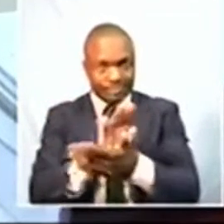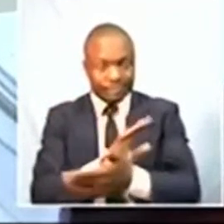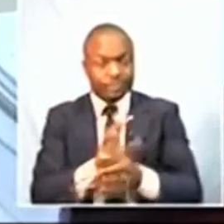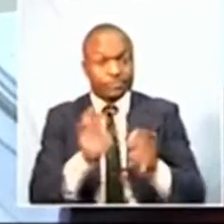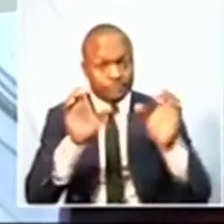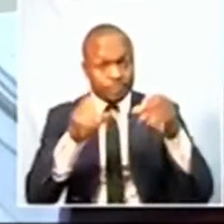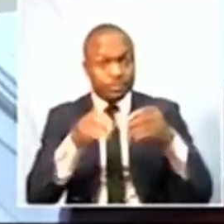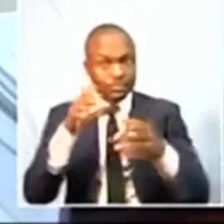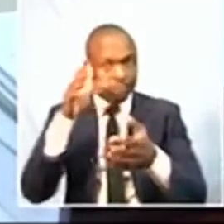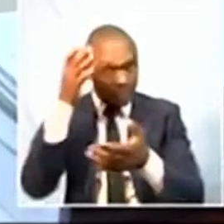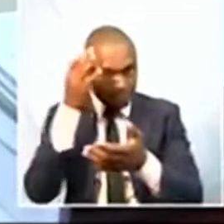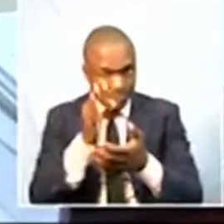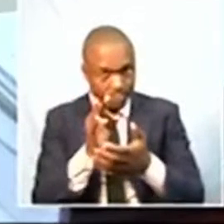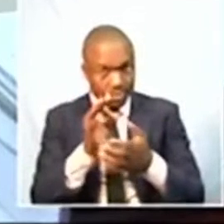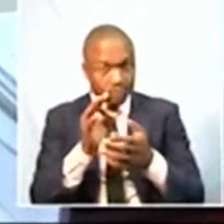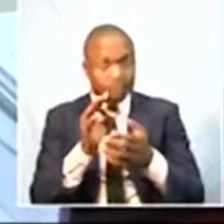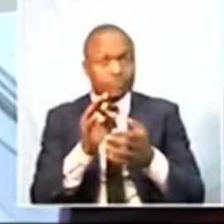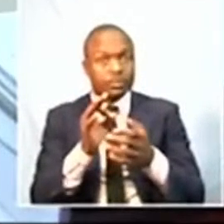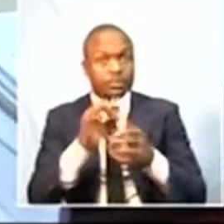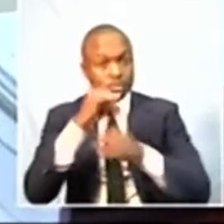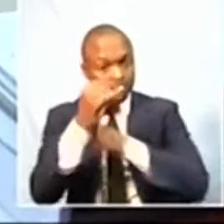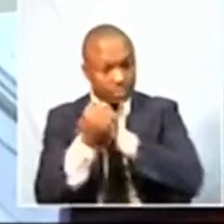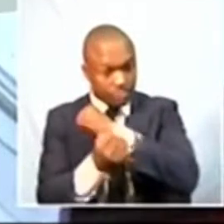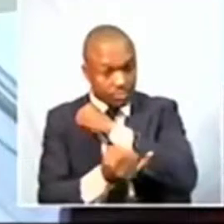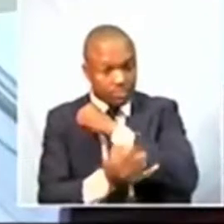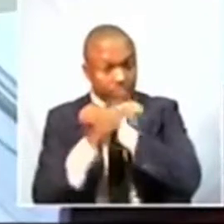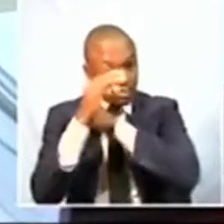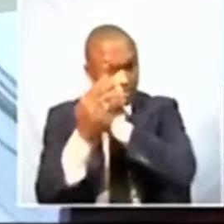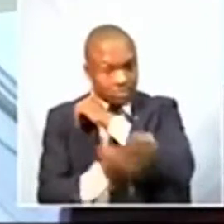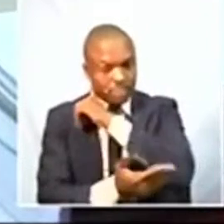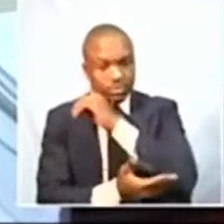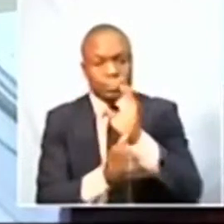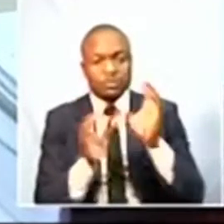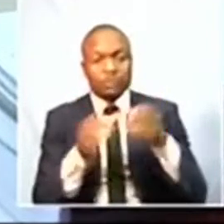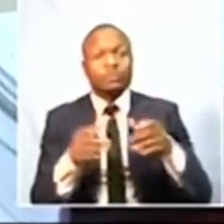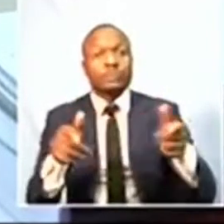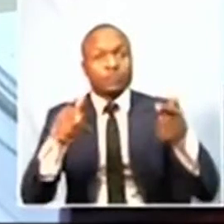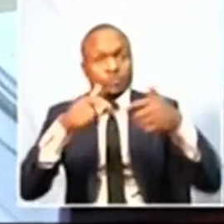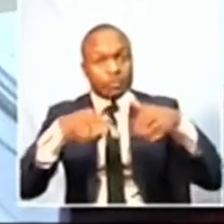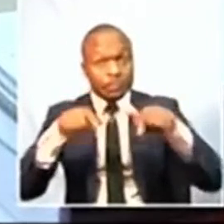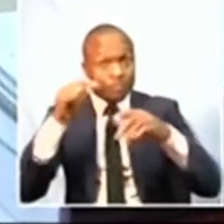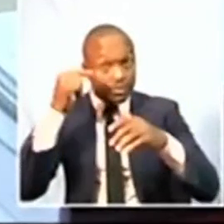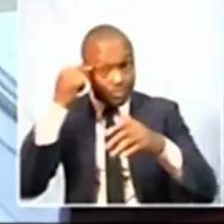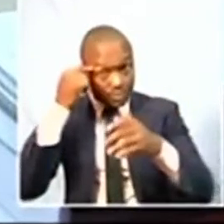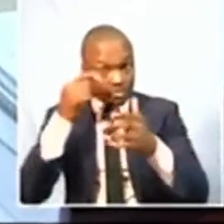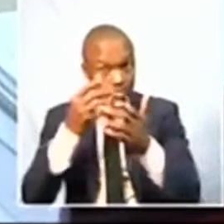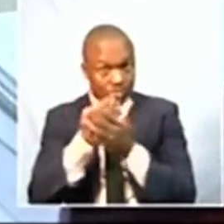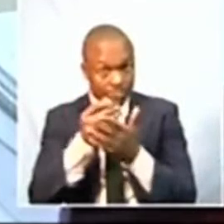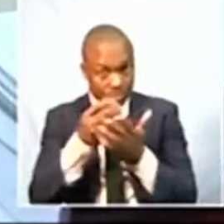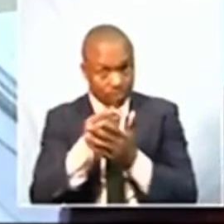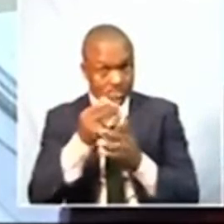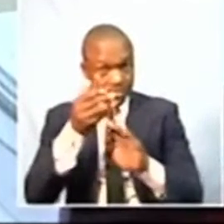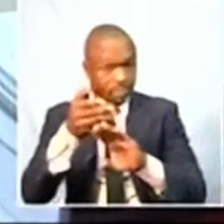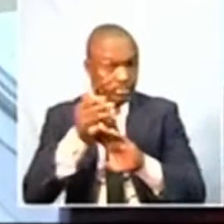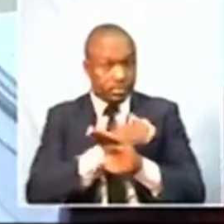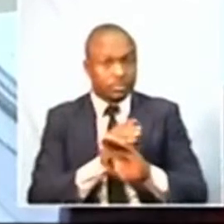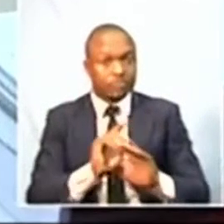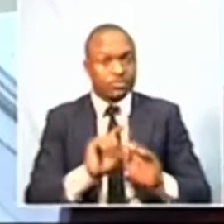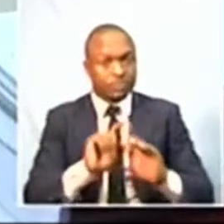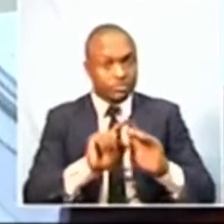Council Secretary and your team, you are welcome to your committee on local government accounts. And before we